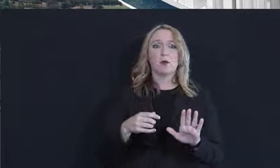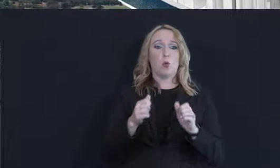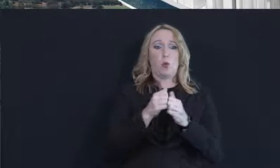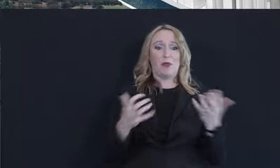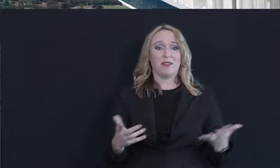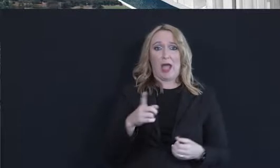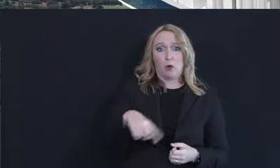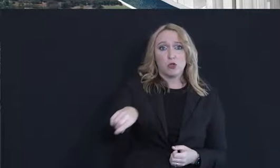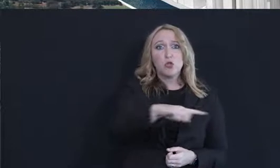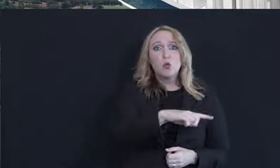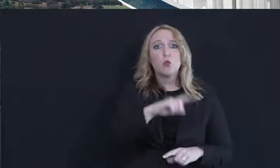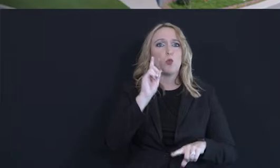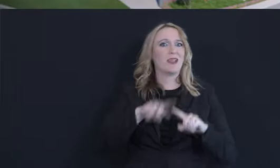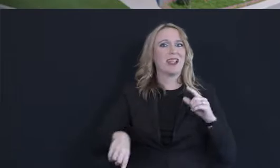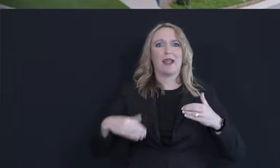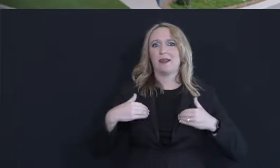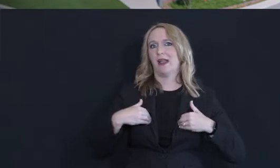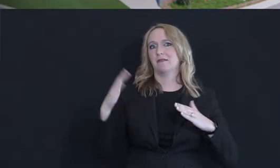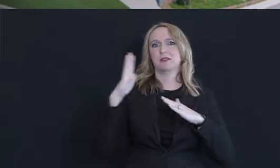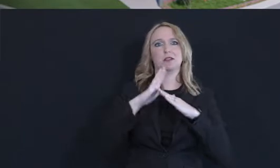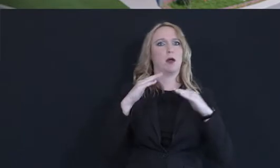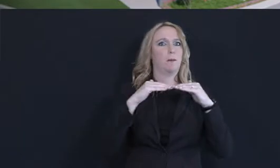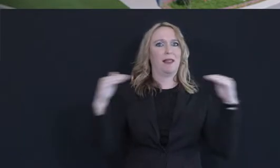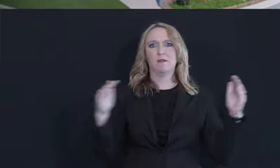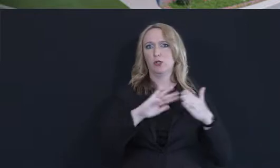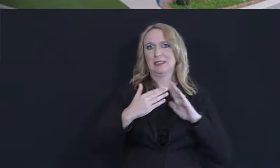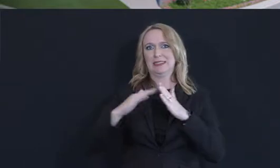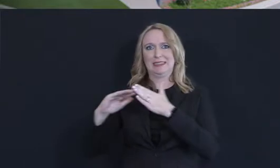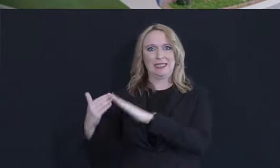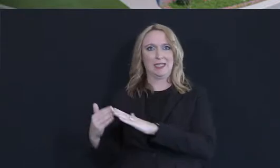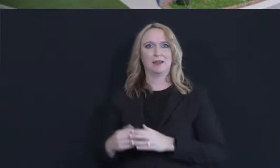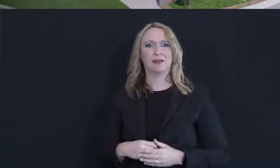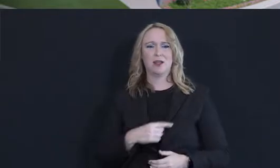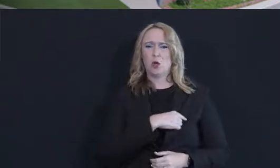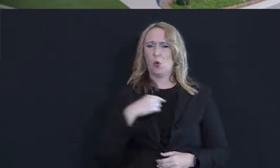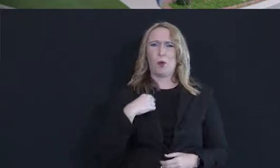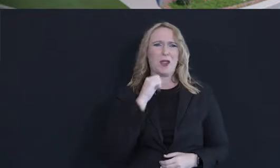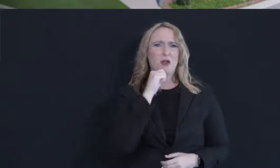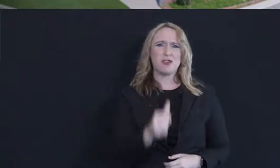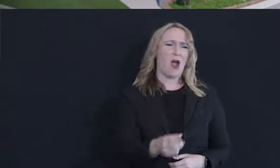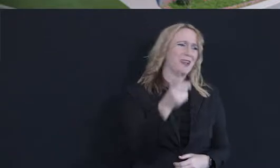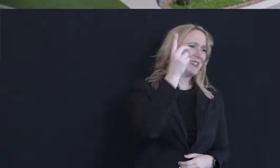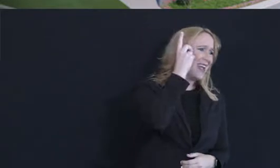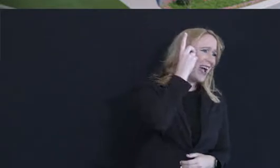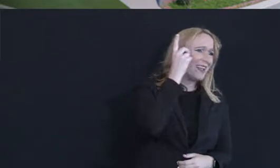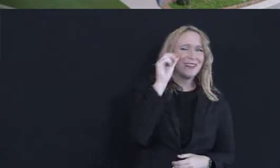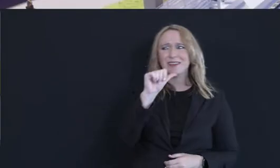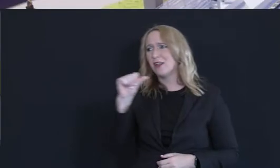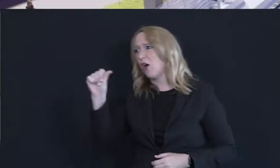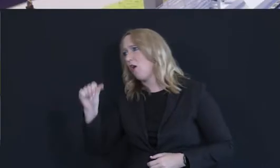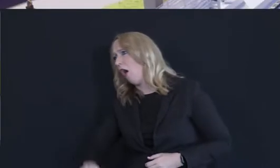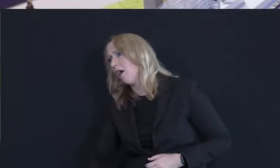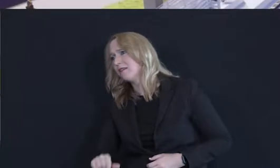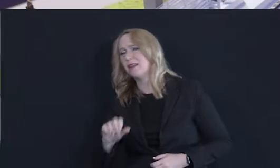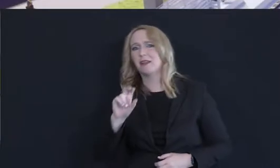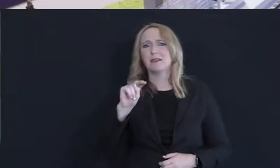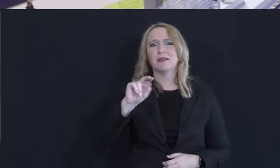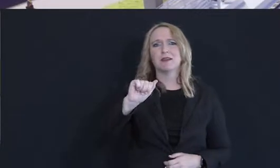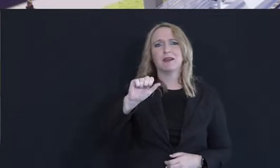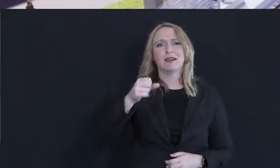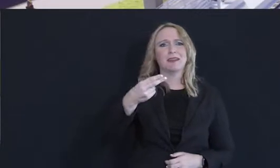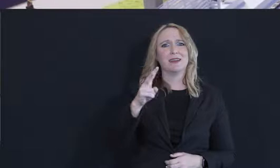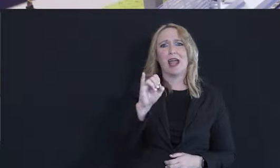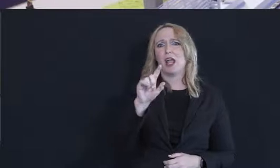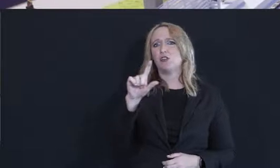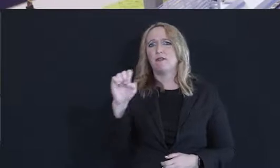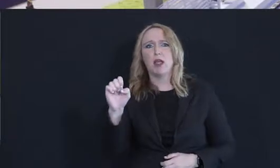development right here in Fort Worth remember we're not Dallas or Nashville or Austin we're doing all this in a way that